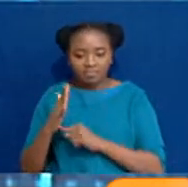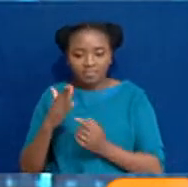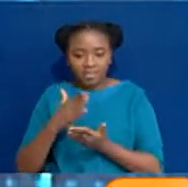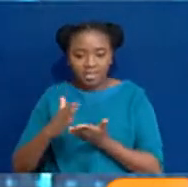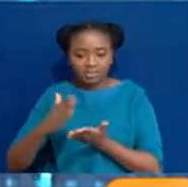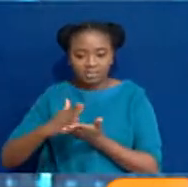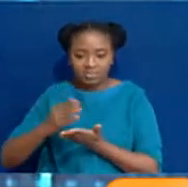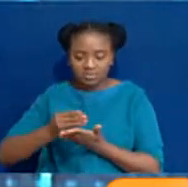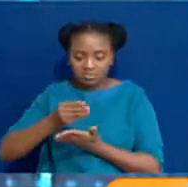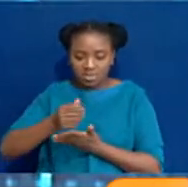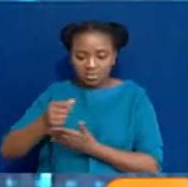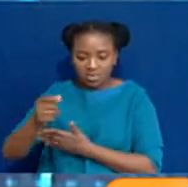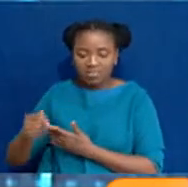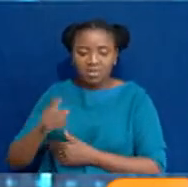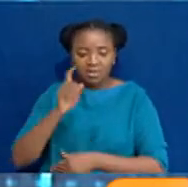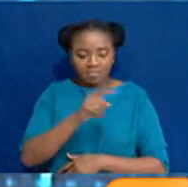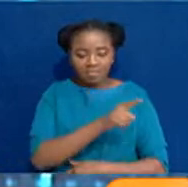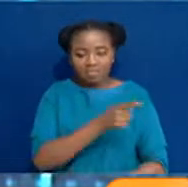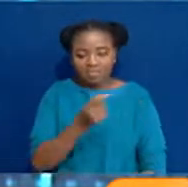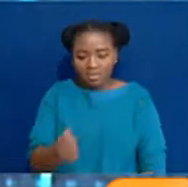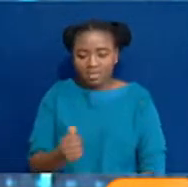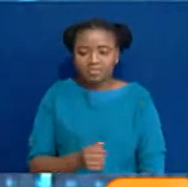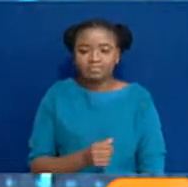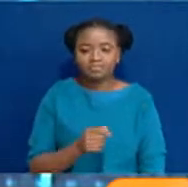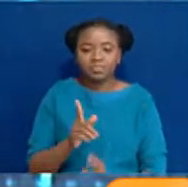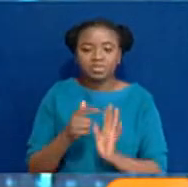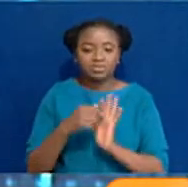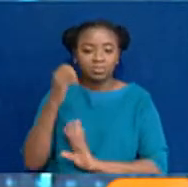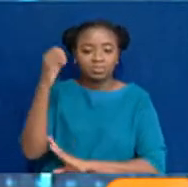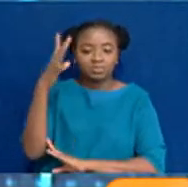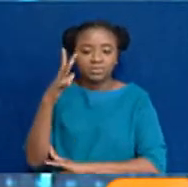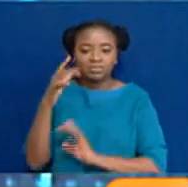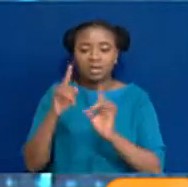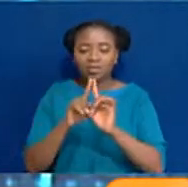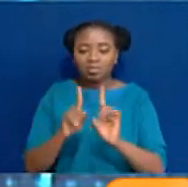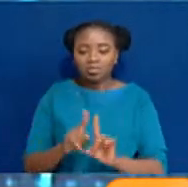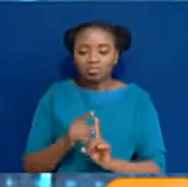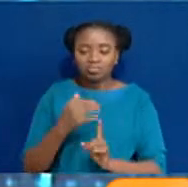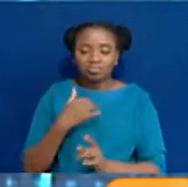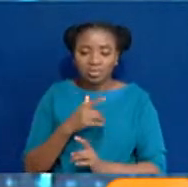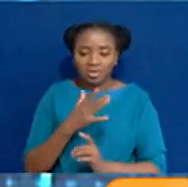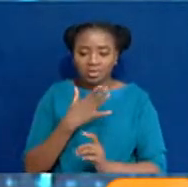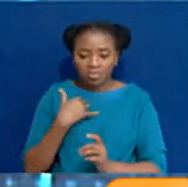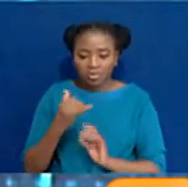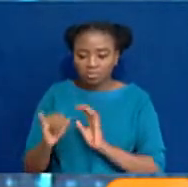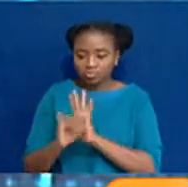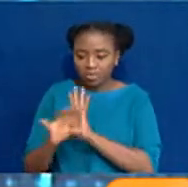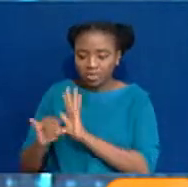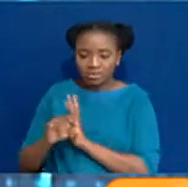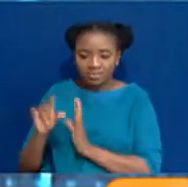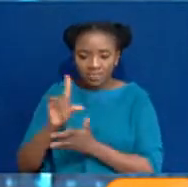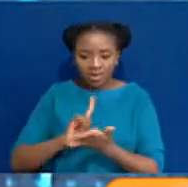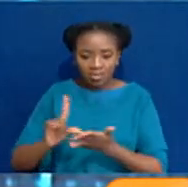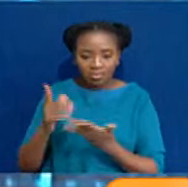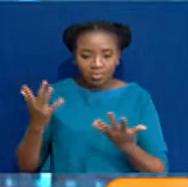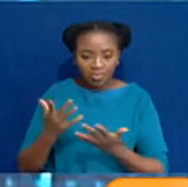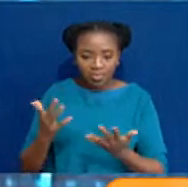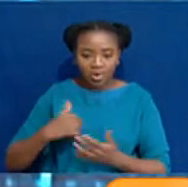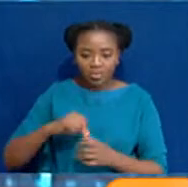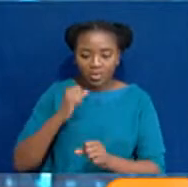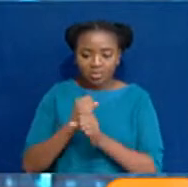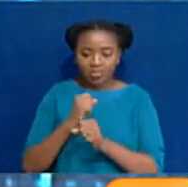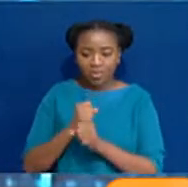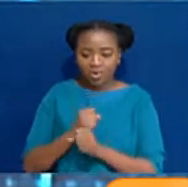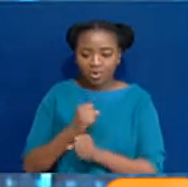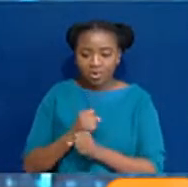costs, such as electricity. They'll also be able to identify for us the facilities where we are going to do the deployment. Okay?